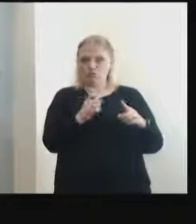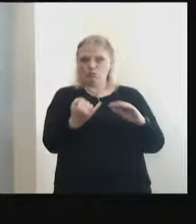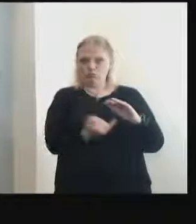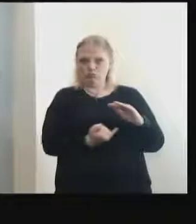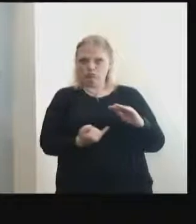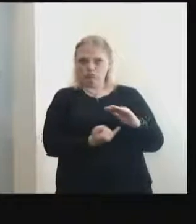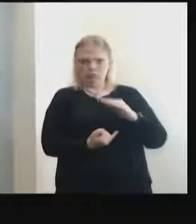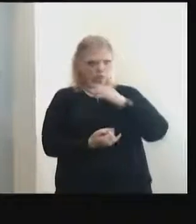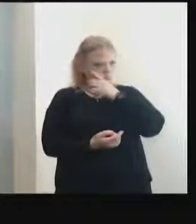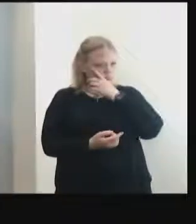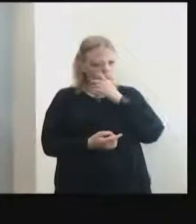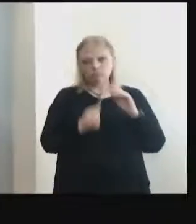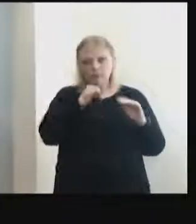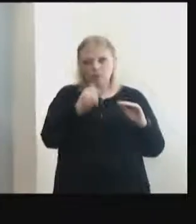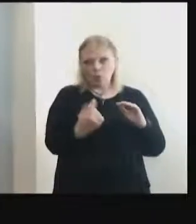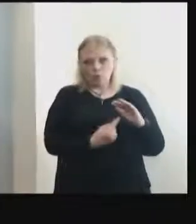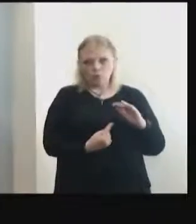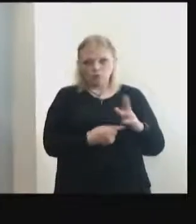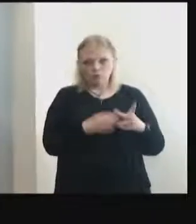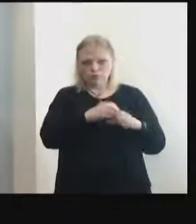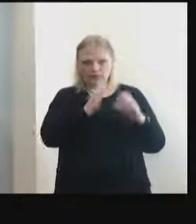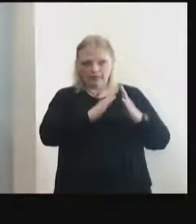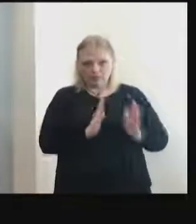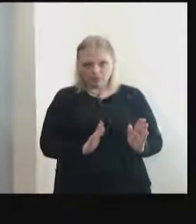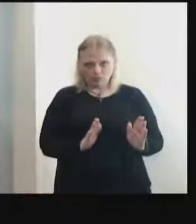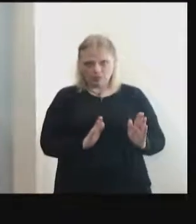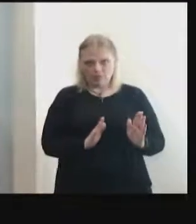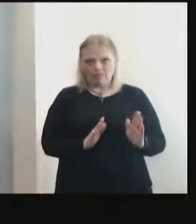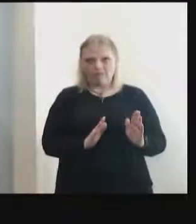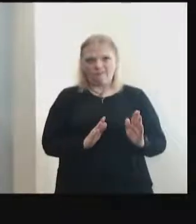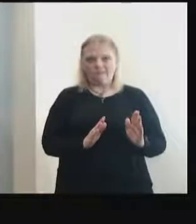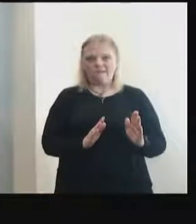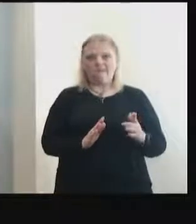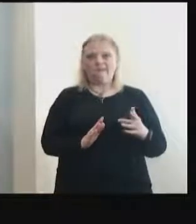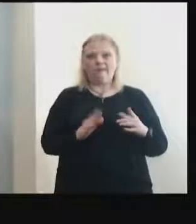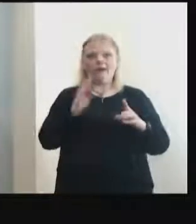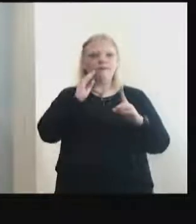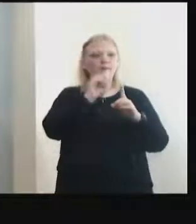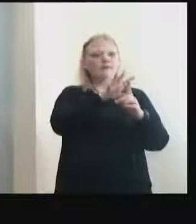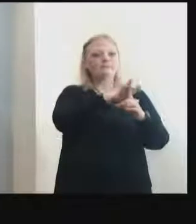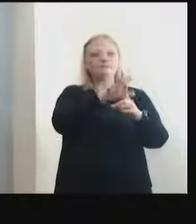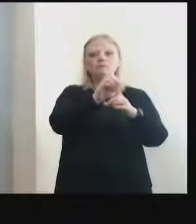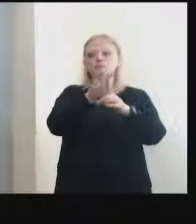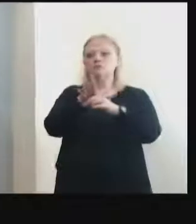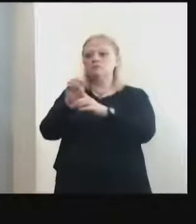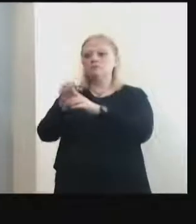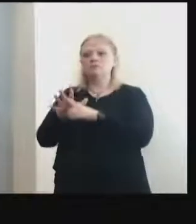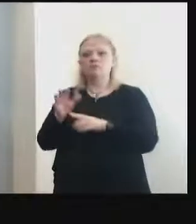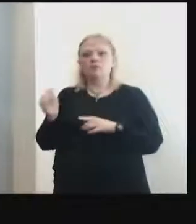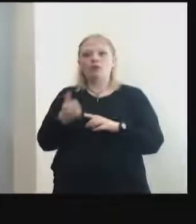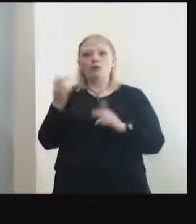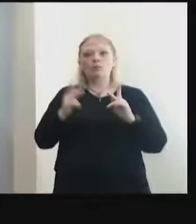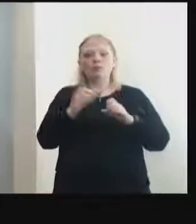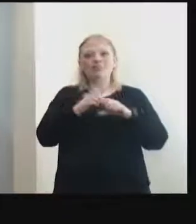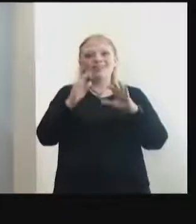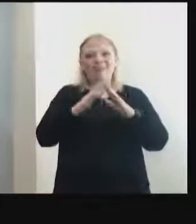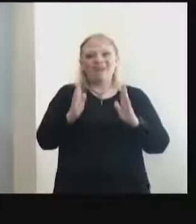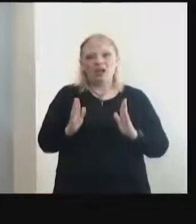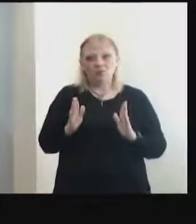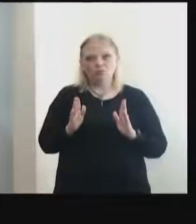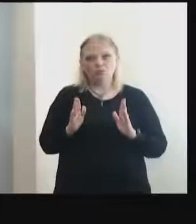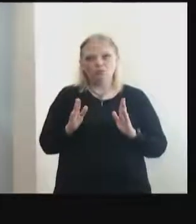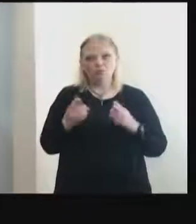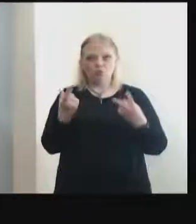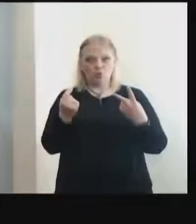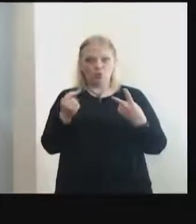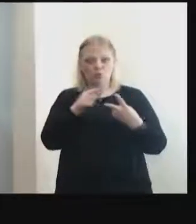isolation really isn't in isolation in their household and repeatedly expose other people in their household. So that does two things.